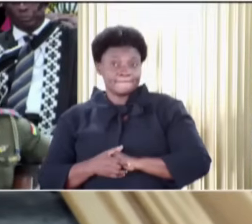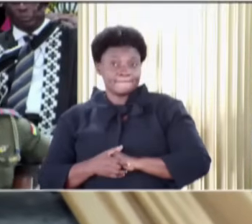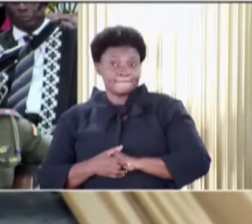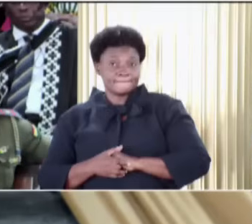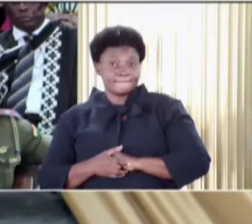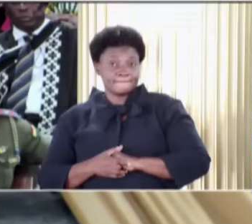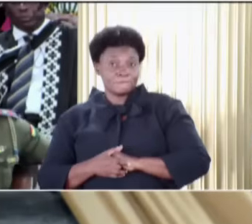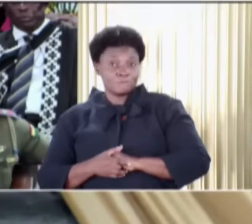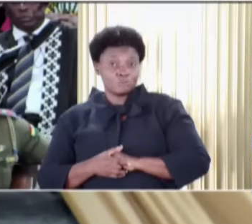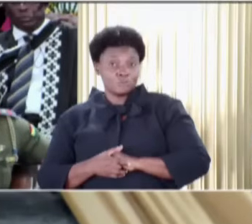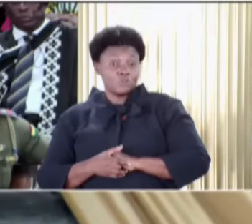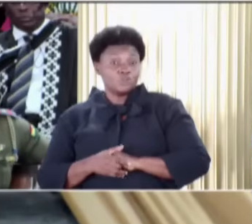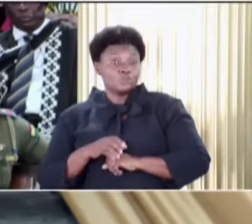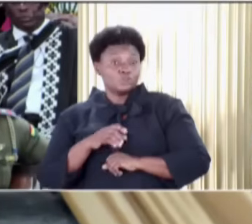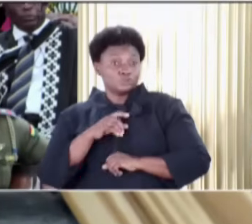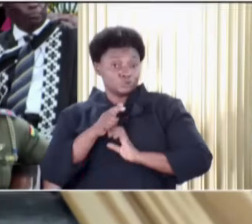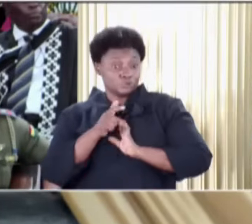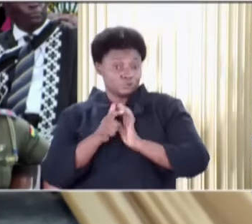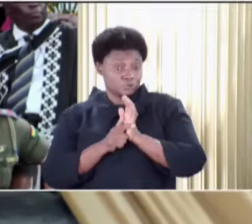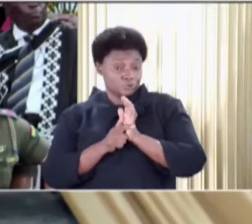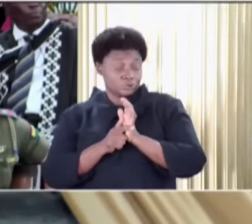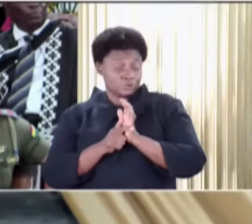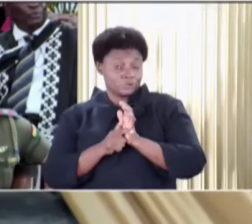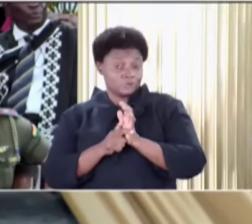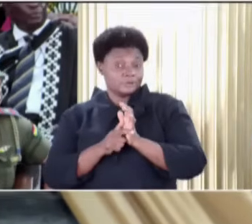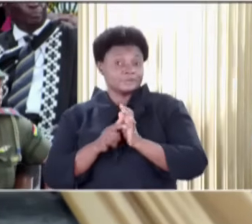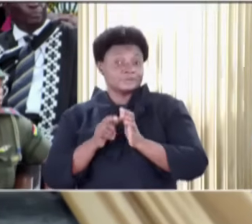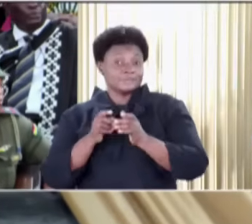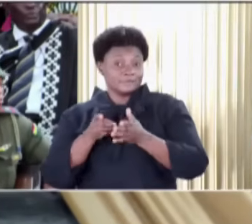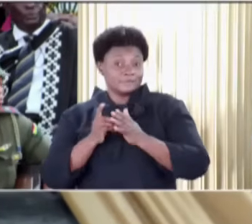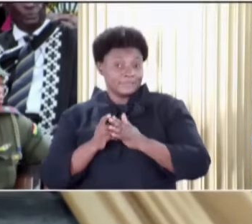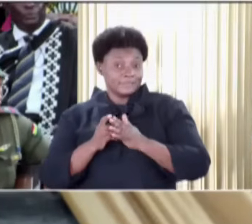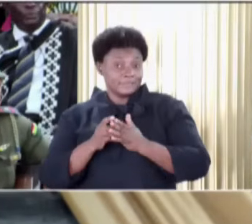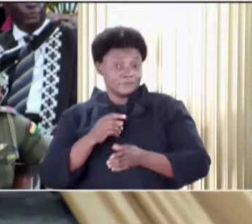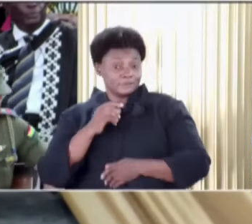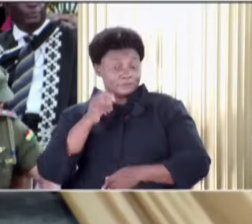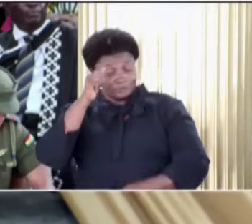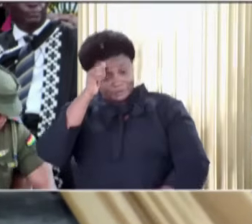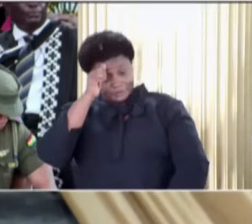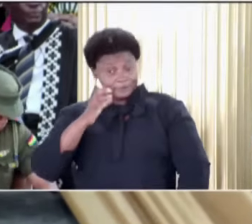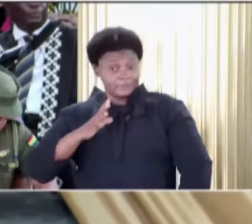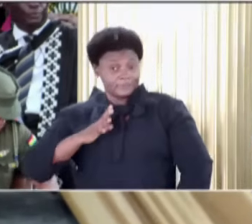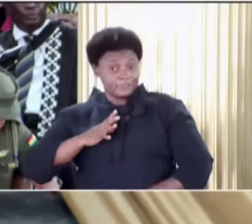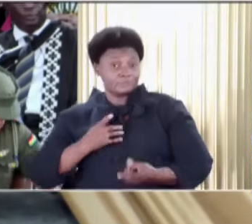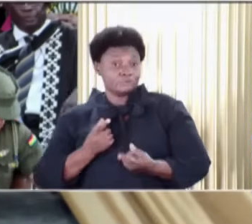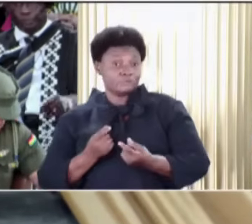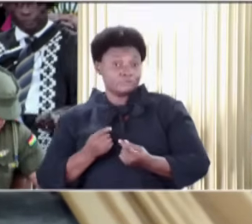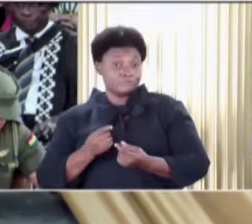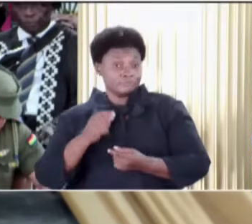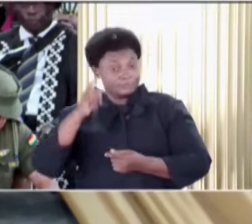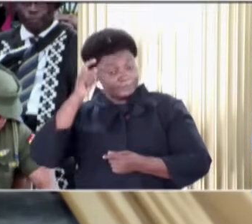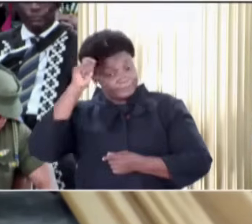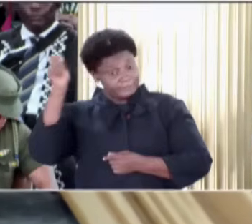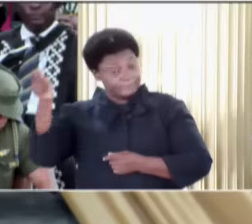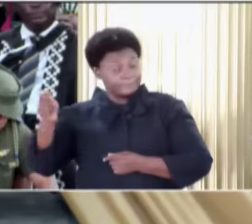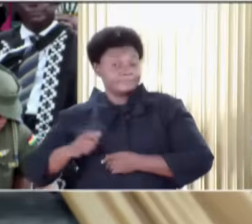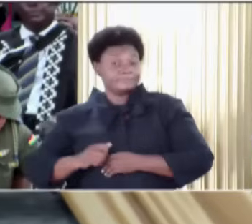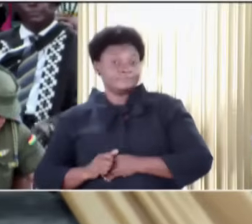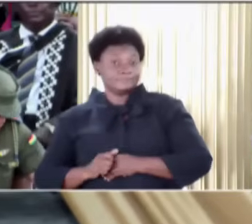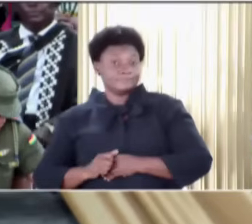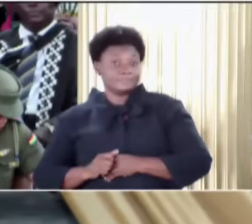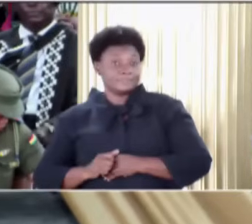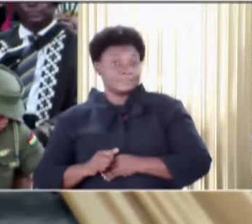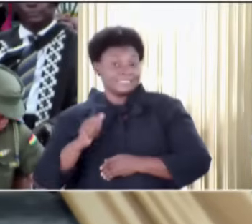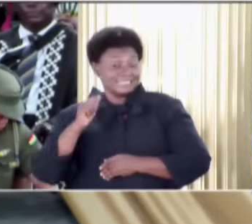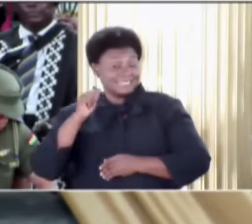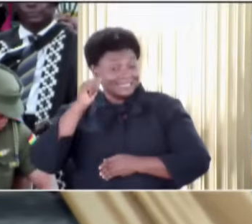Protocol demands that gentlemen take off their cap when they come to the platform. Ladies will keep